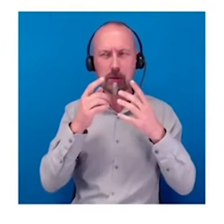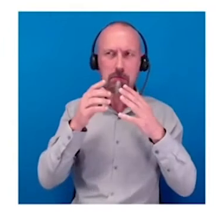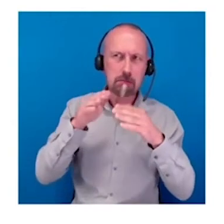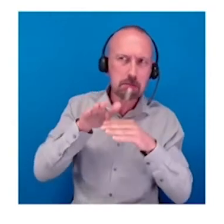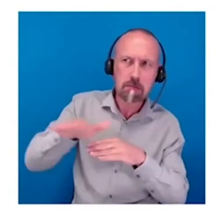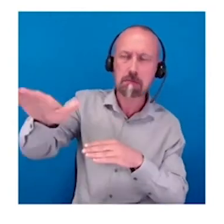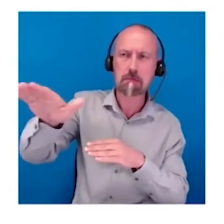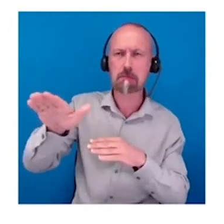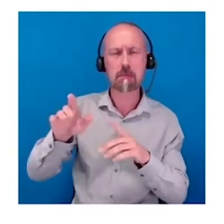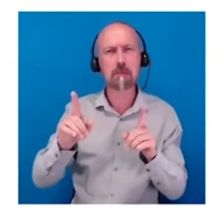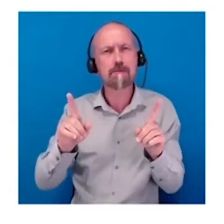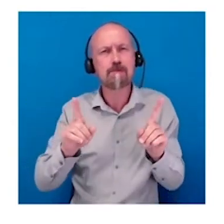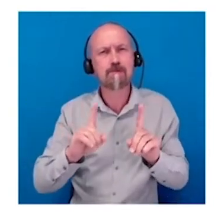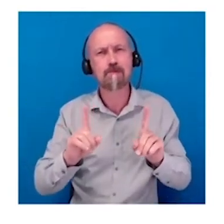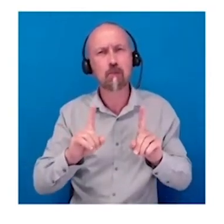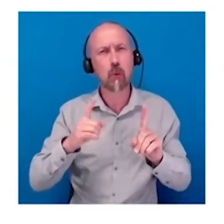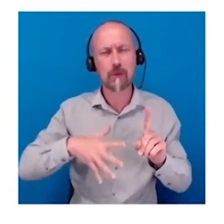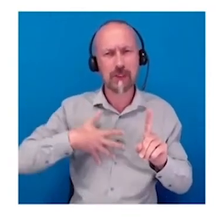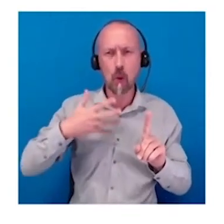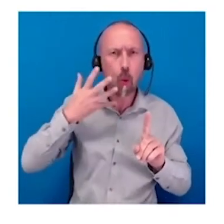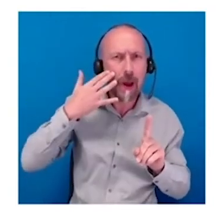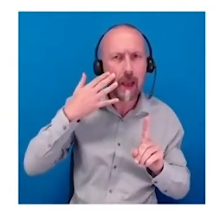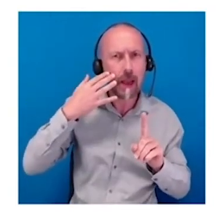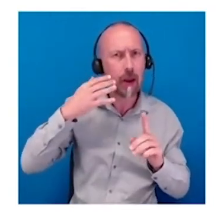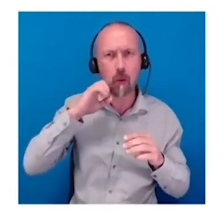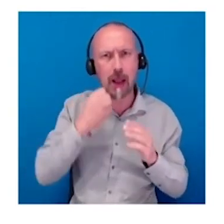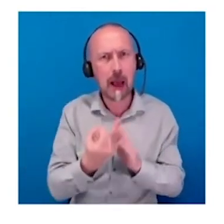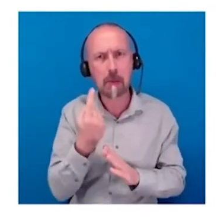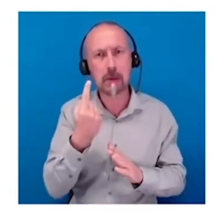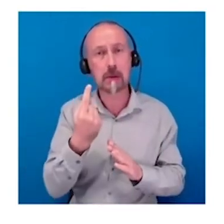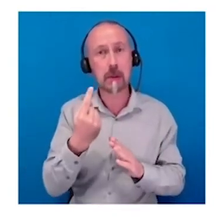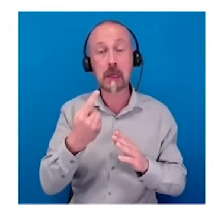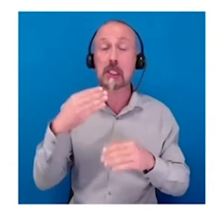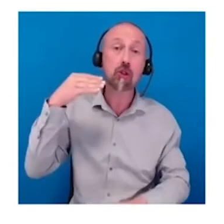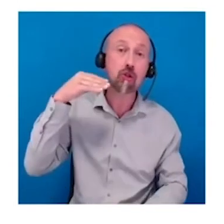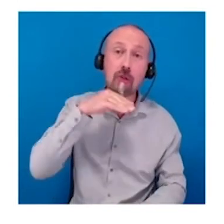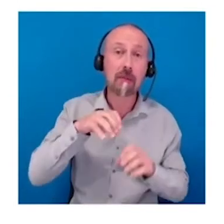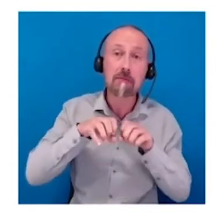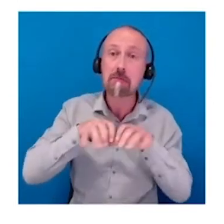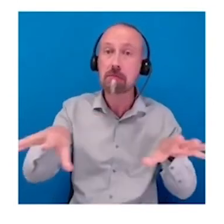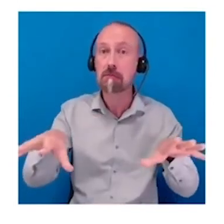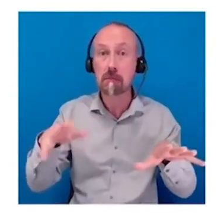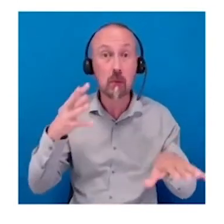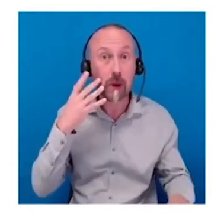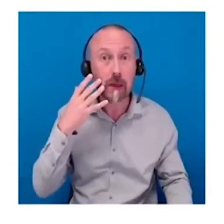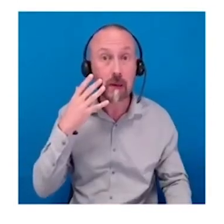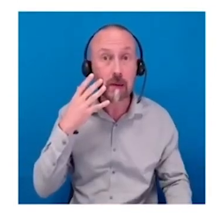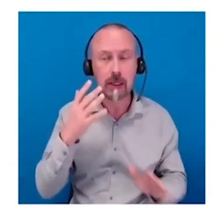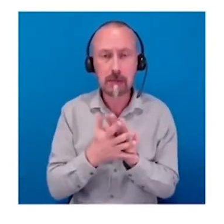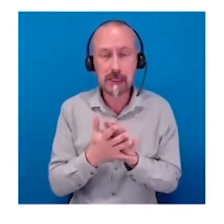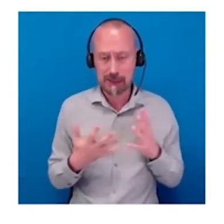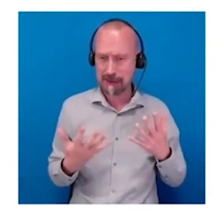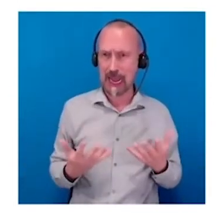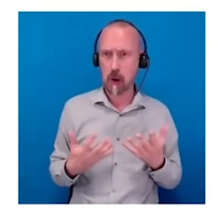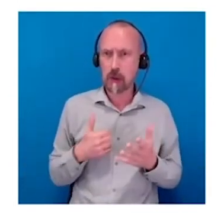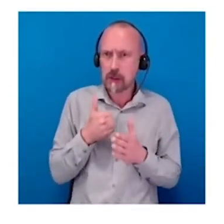the likely sort of schedules, do you think? How soon is it going to be before we see drafts and so on? Are you still at the bit where you're beginning to pencil things in?